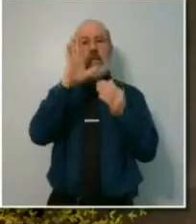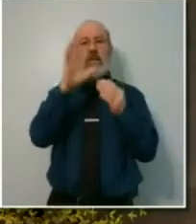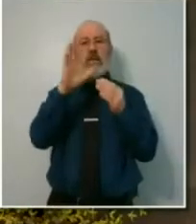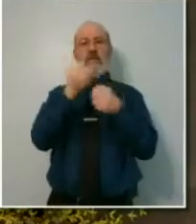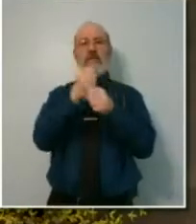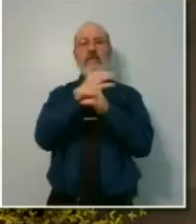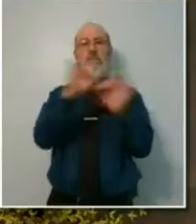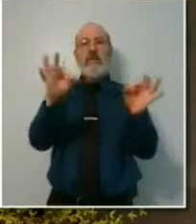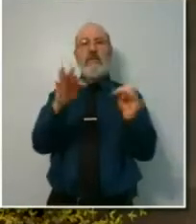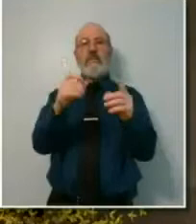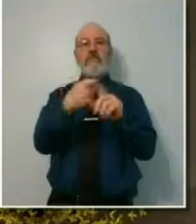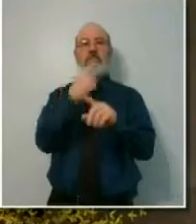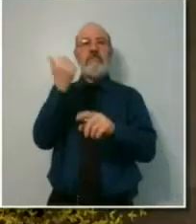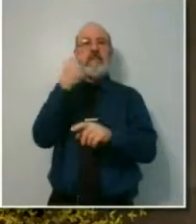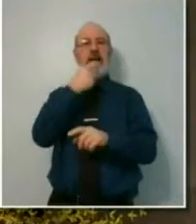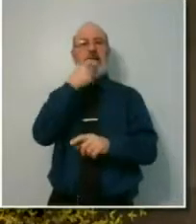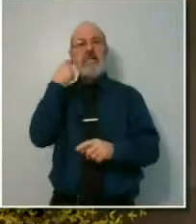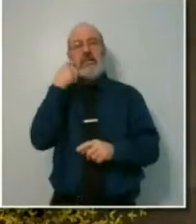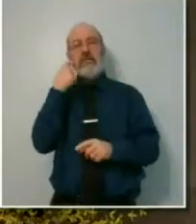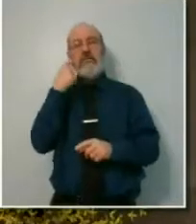addiction.